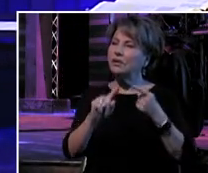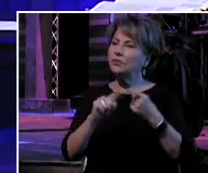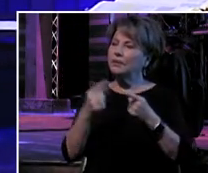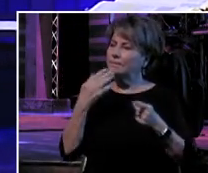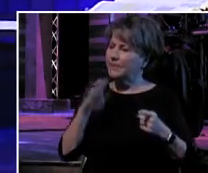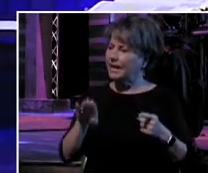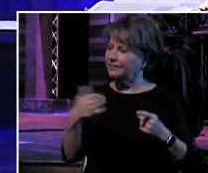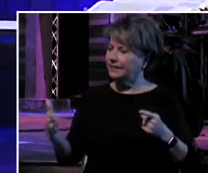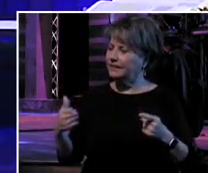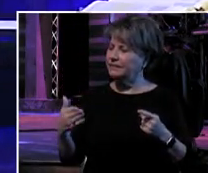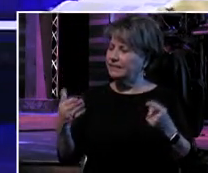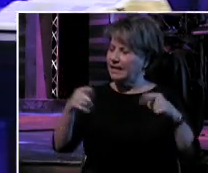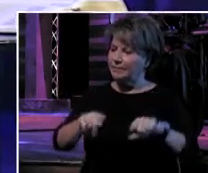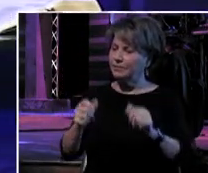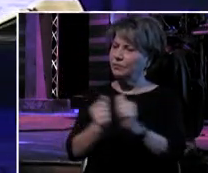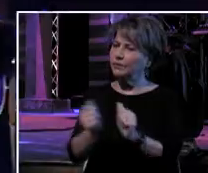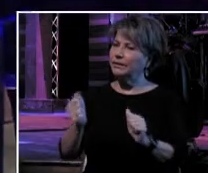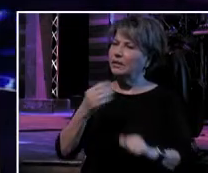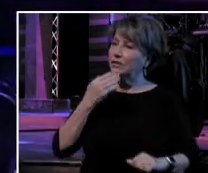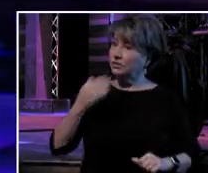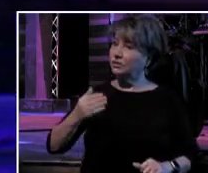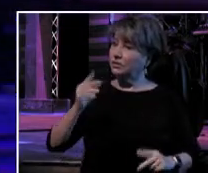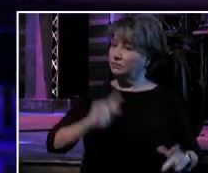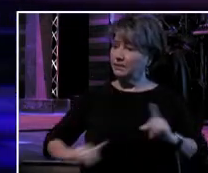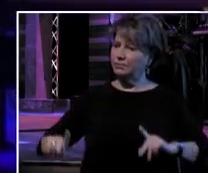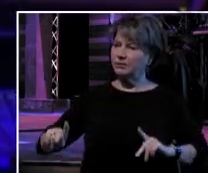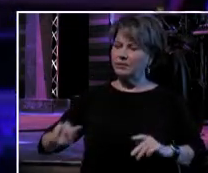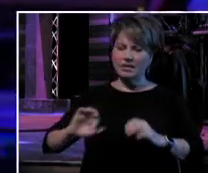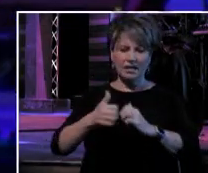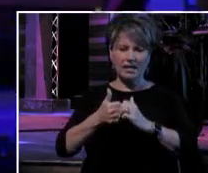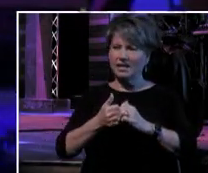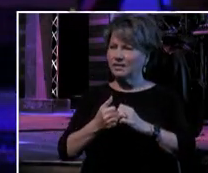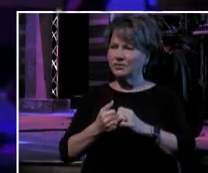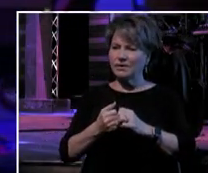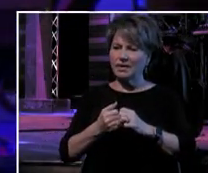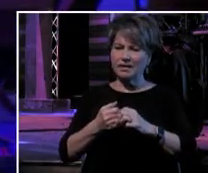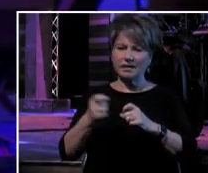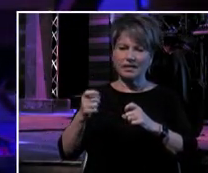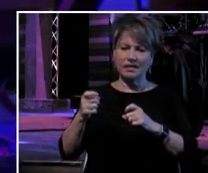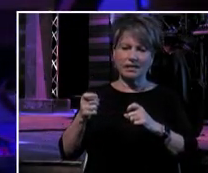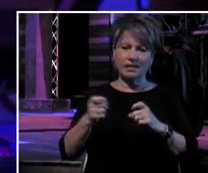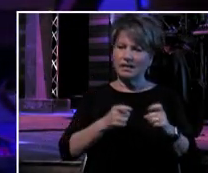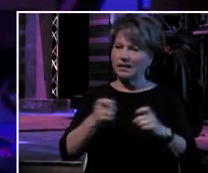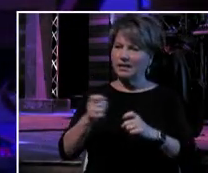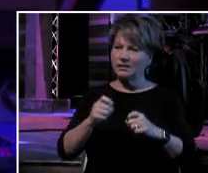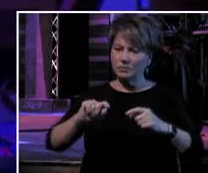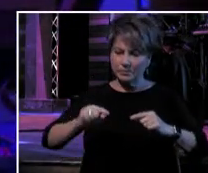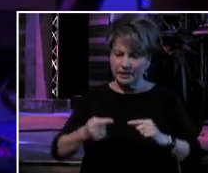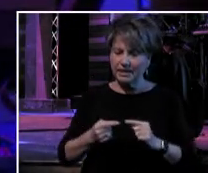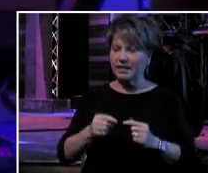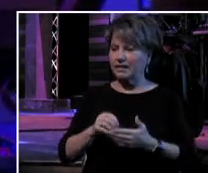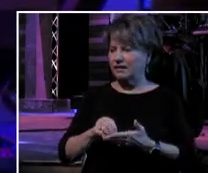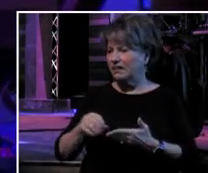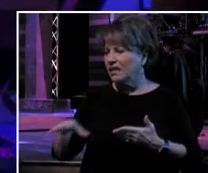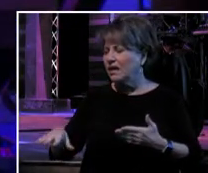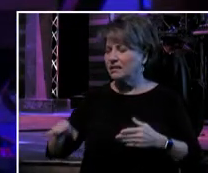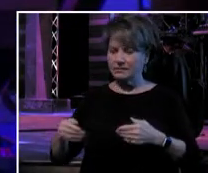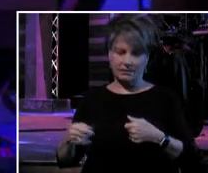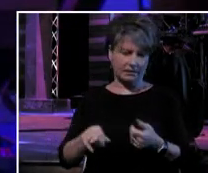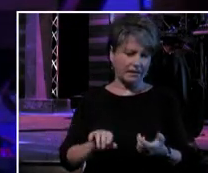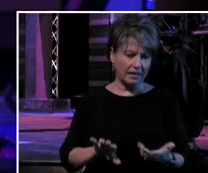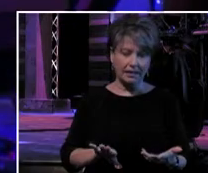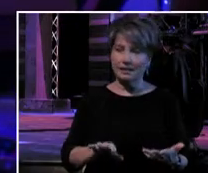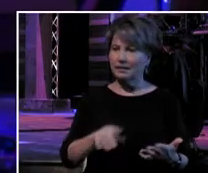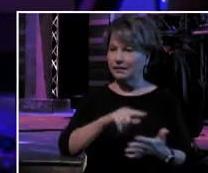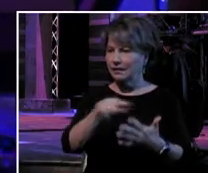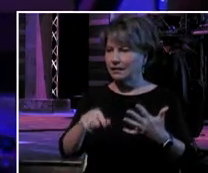people? How do I navigate pain and loss and death